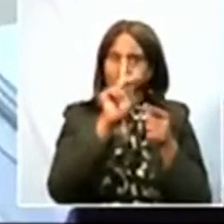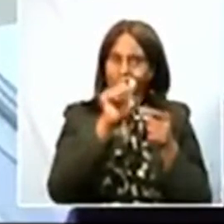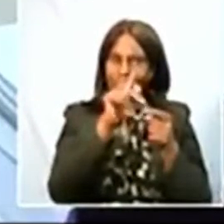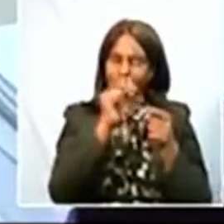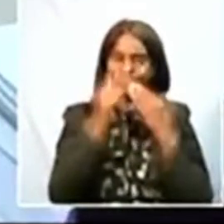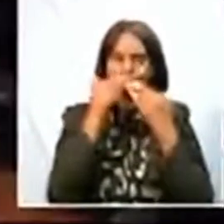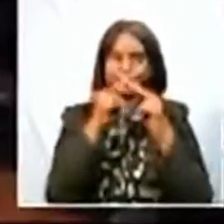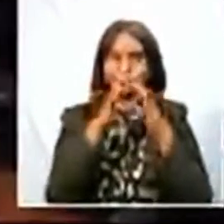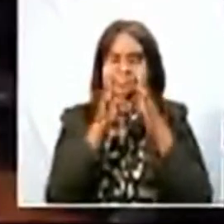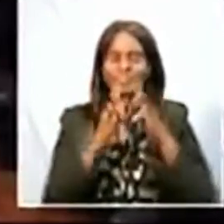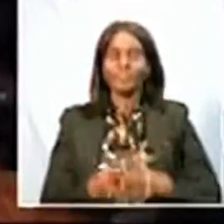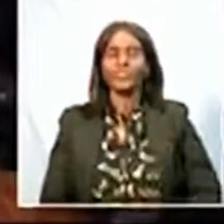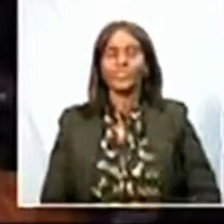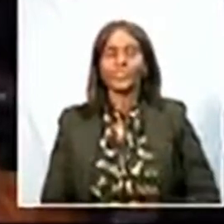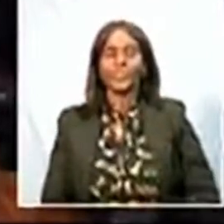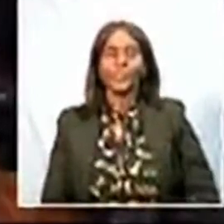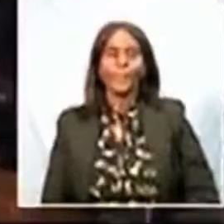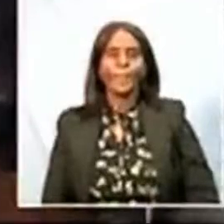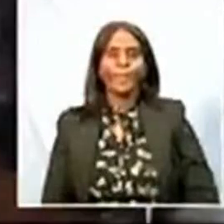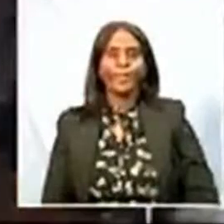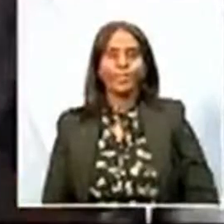very much.